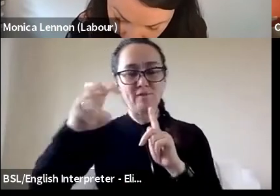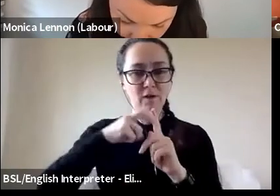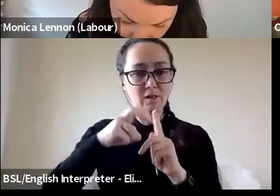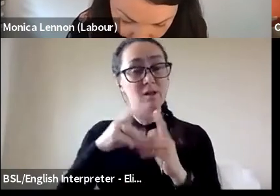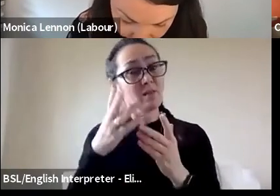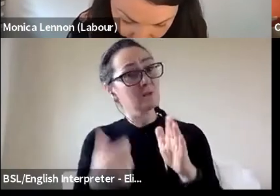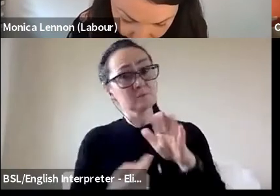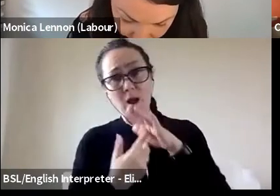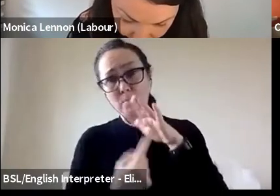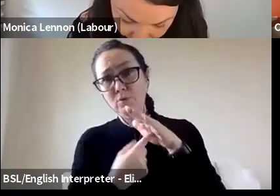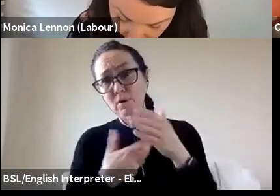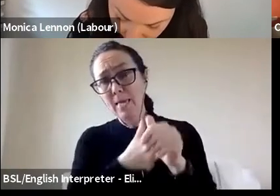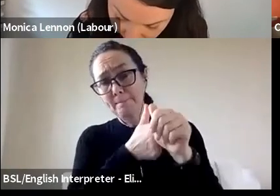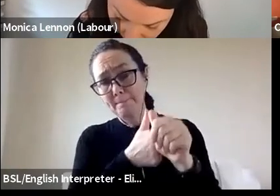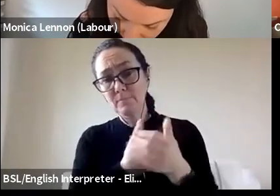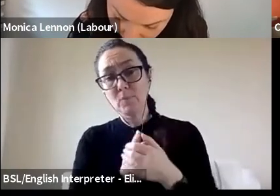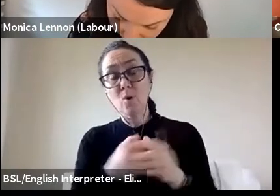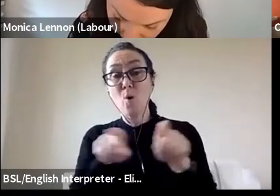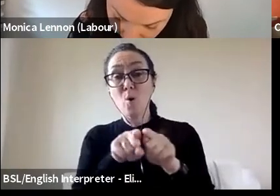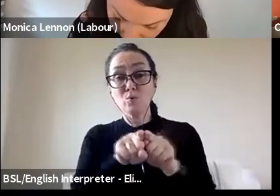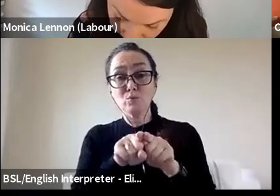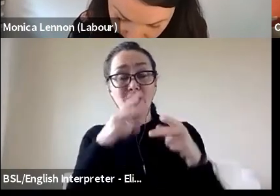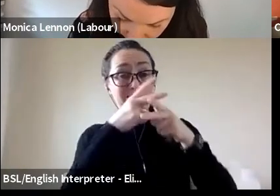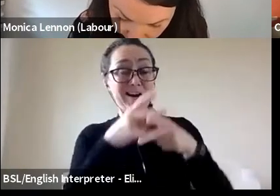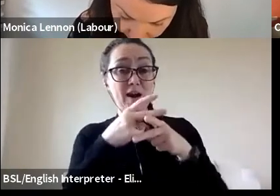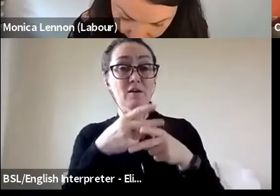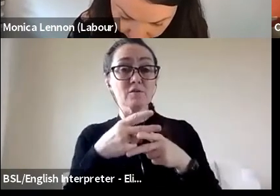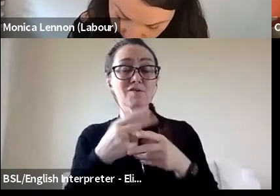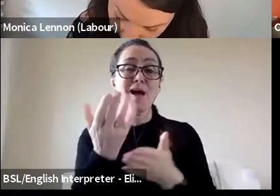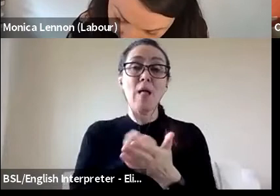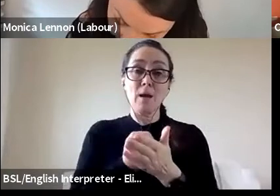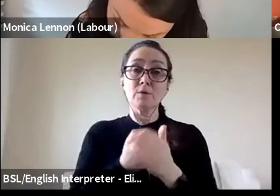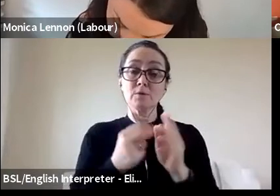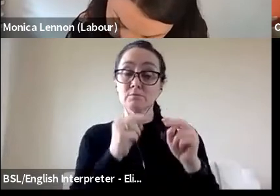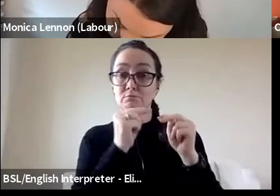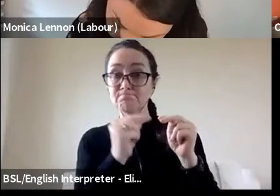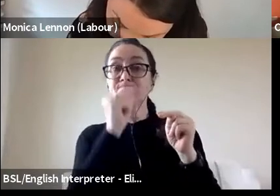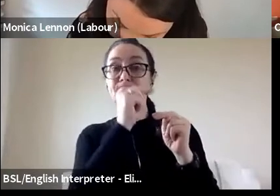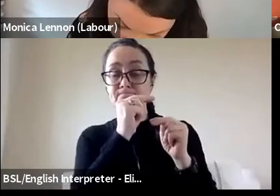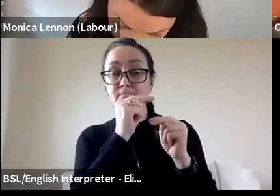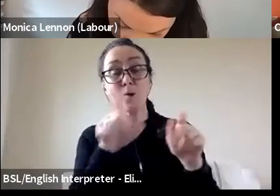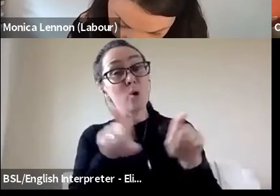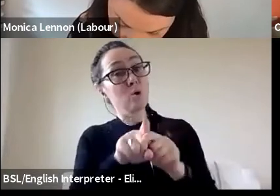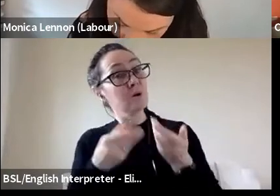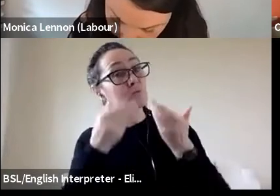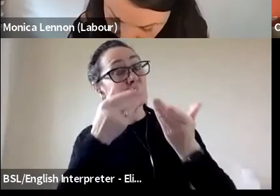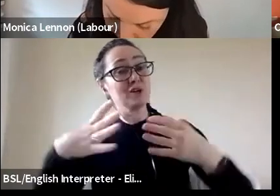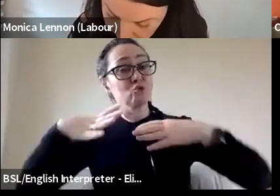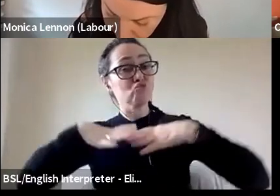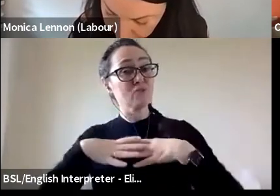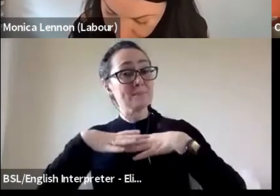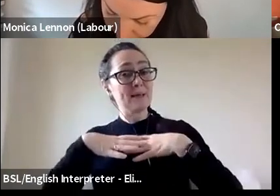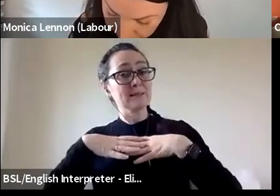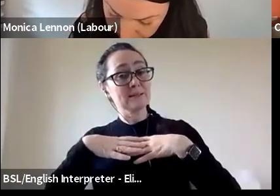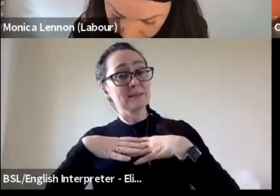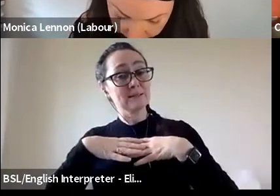For others, we're increasing carers allowance again, and great importance has been placed on ensuring that respite is available. We're providing